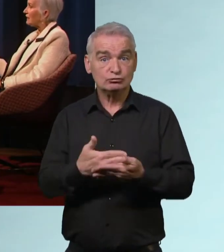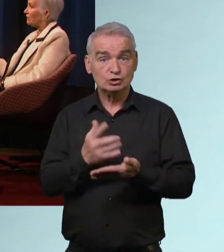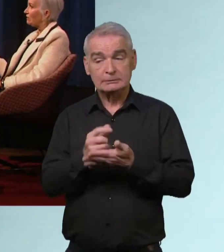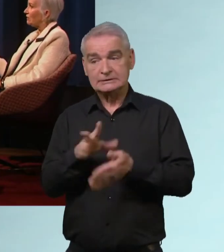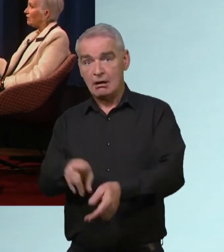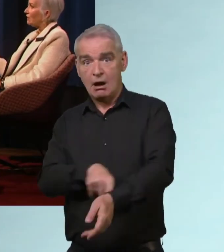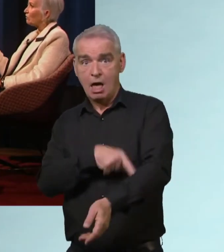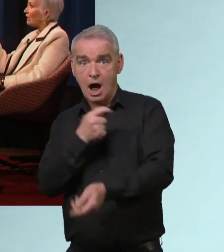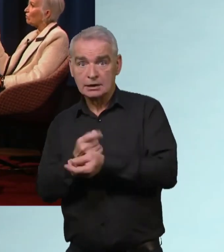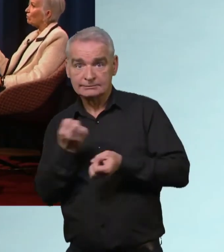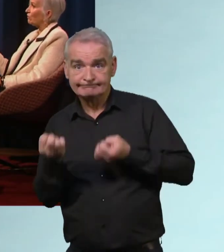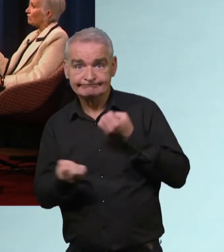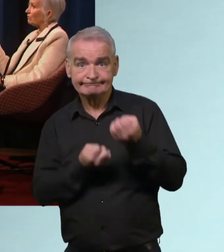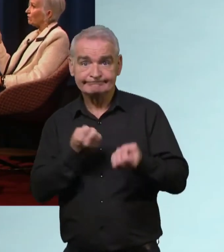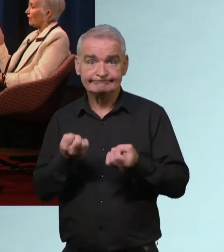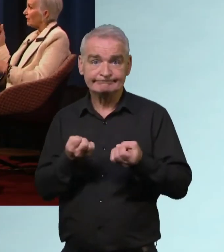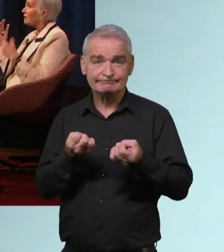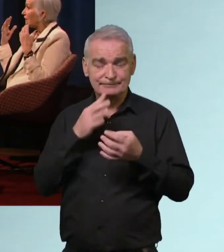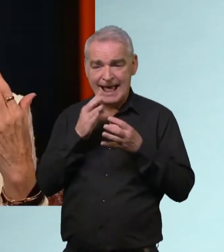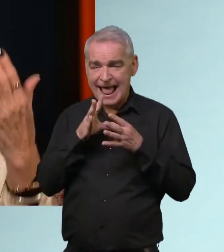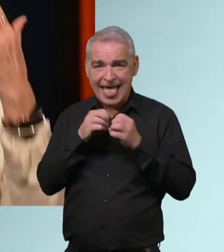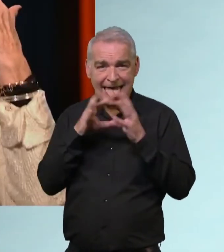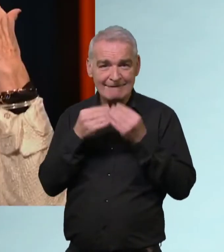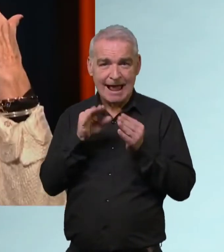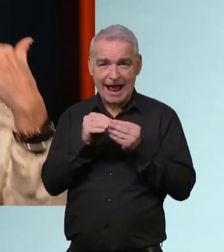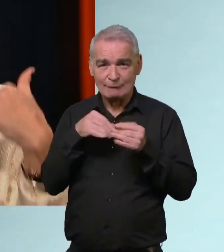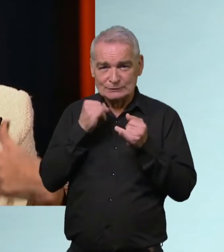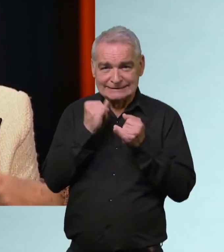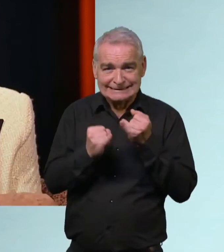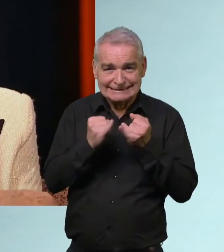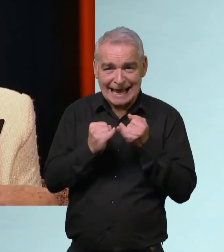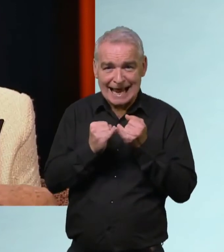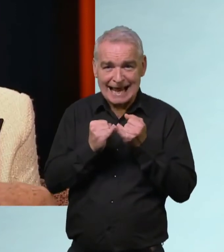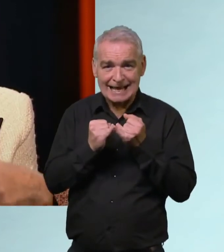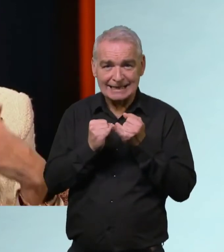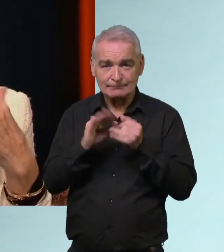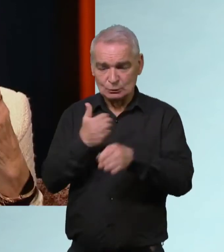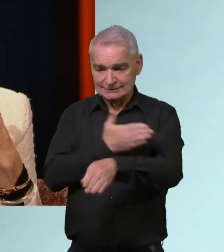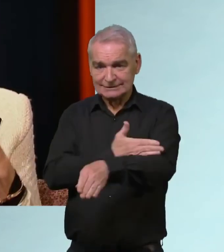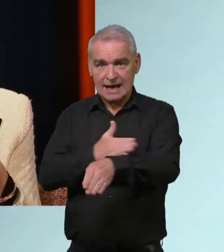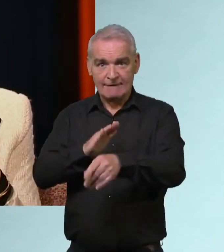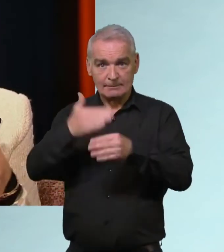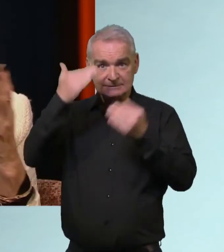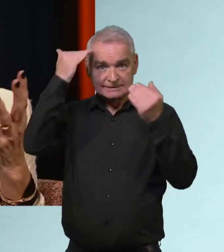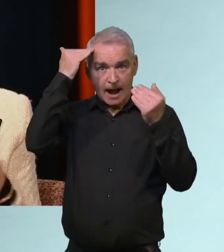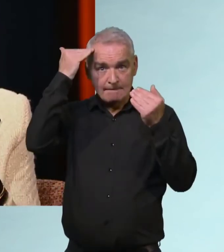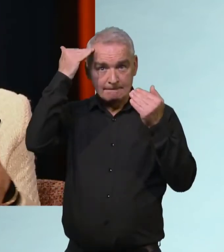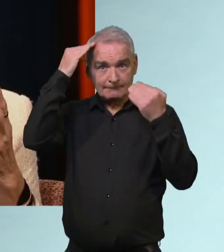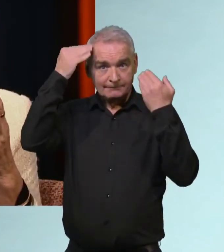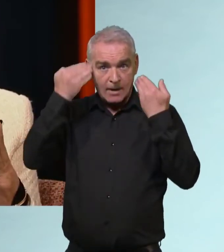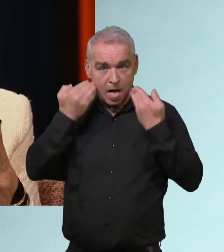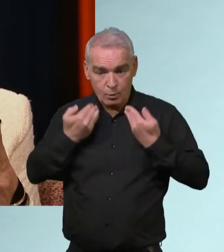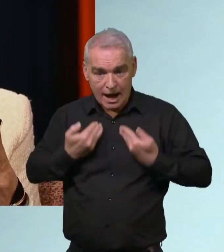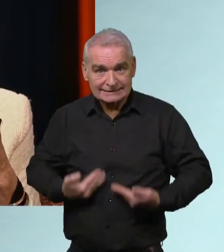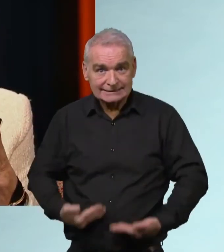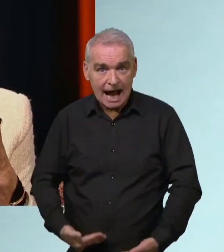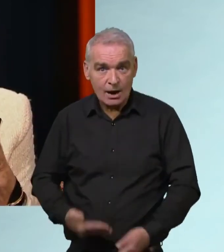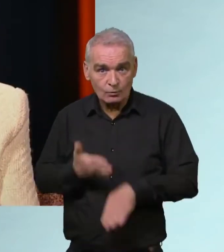everything's detailed. So I go over, I literally start at the top and work my way down. So every mark on that